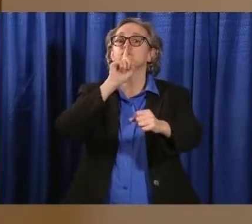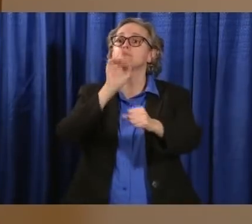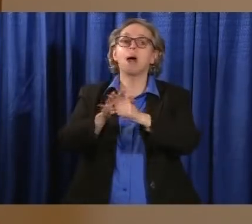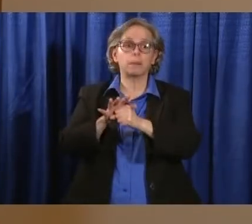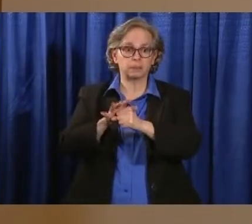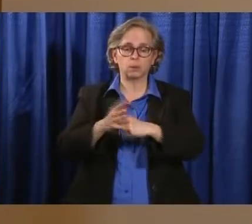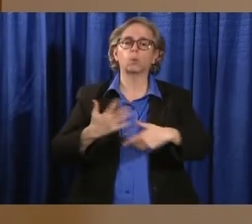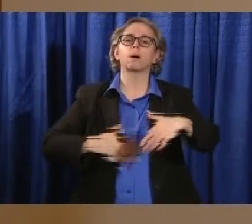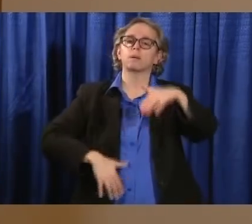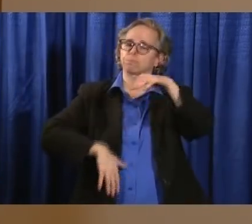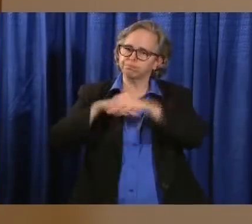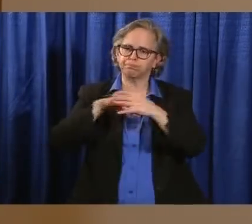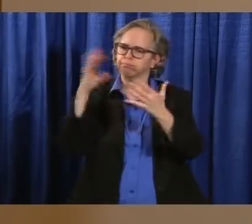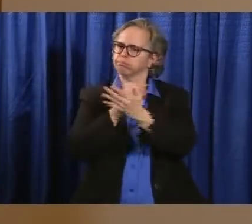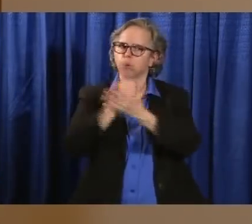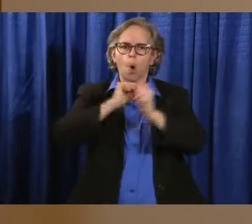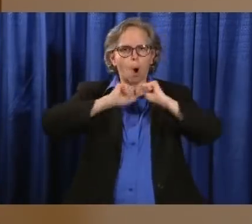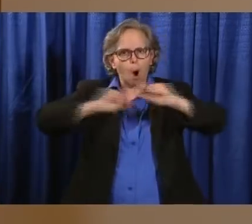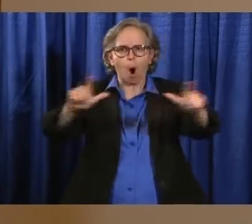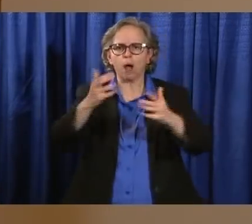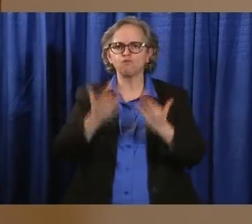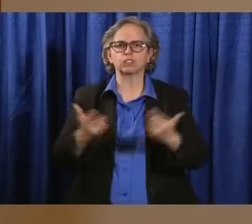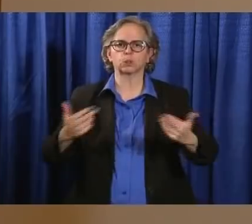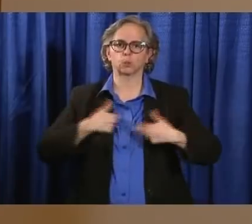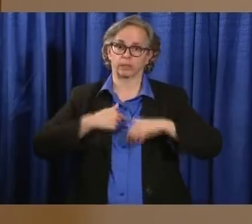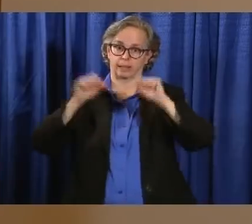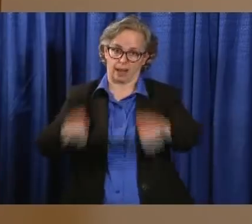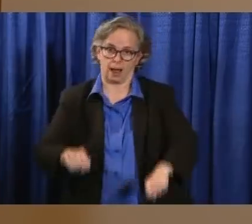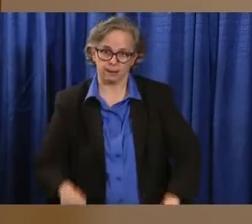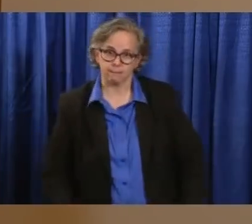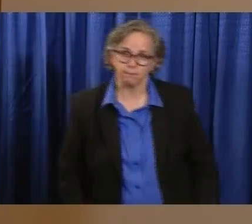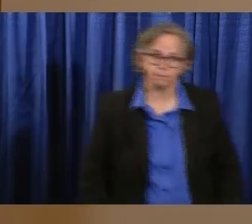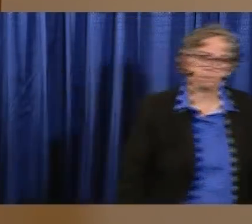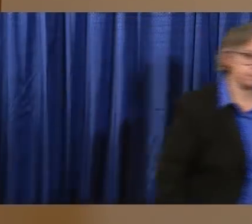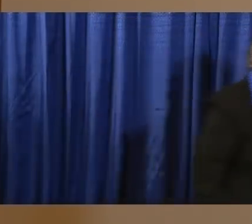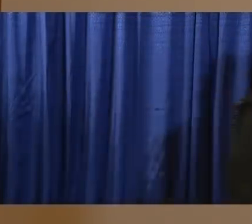have. Thank you both. Thank you.